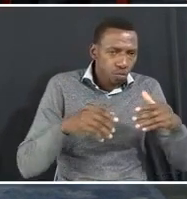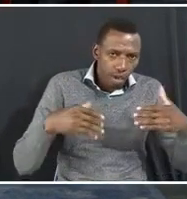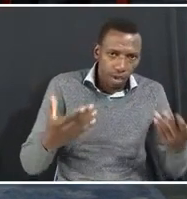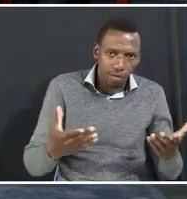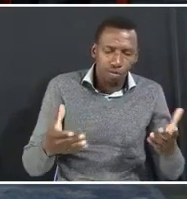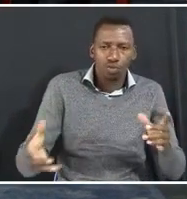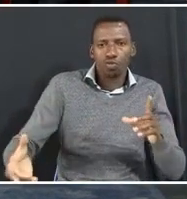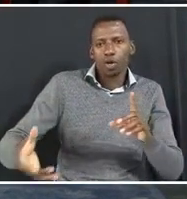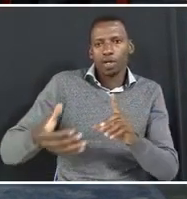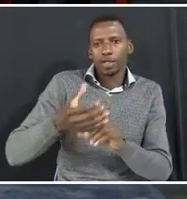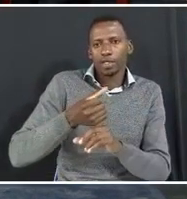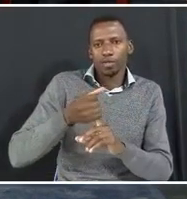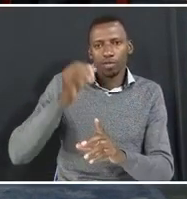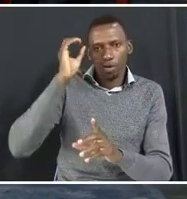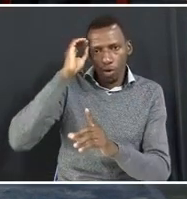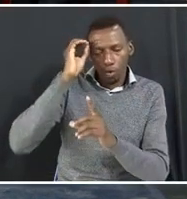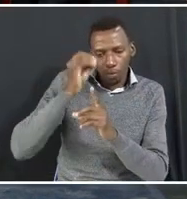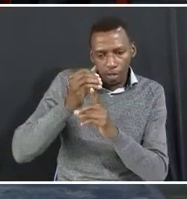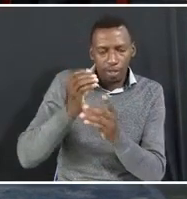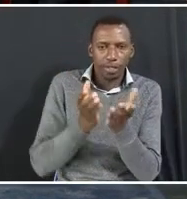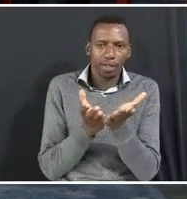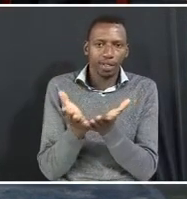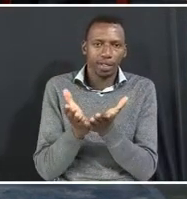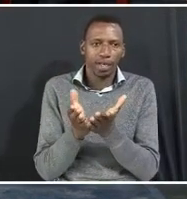of serving the home church?